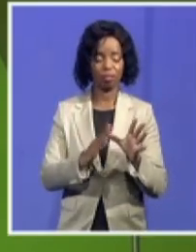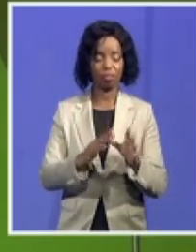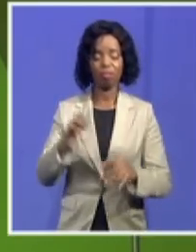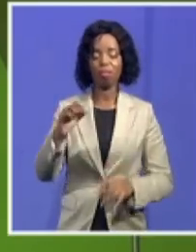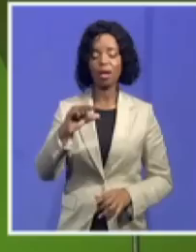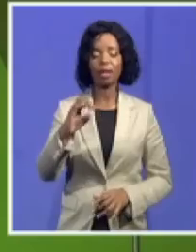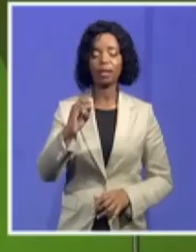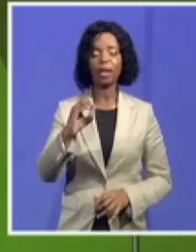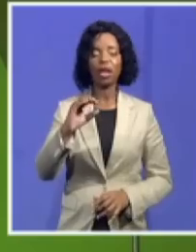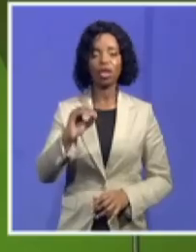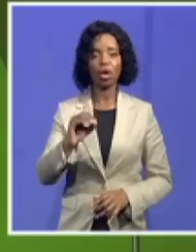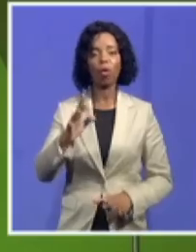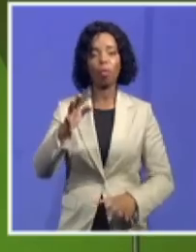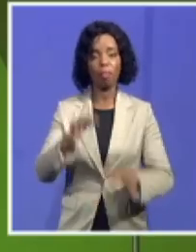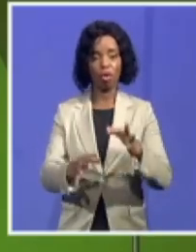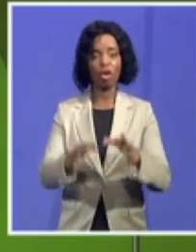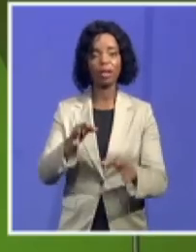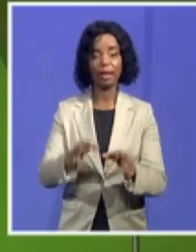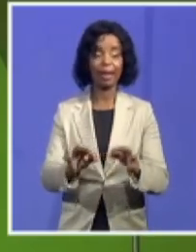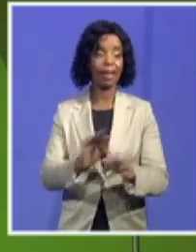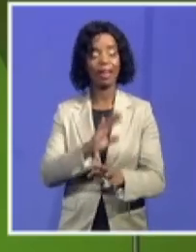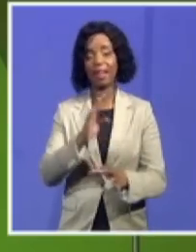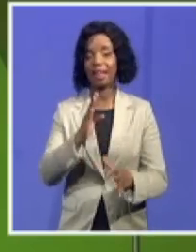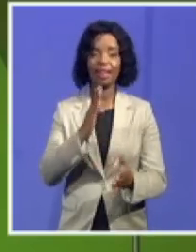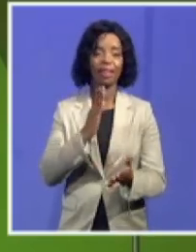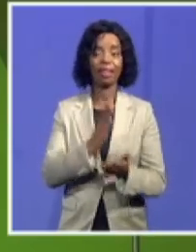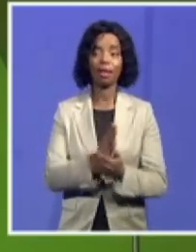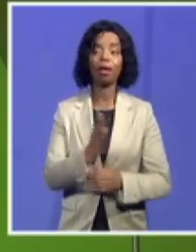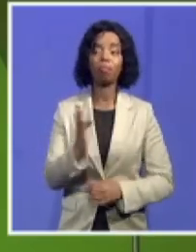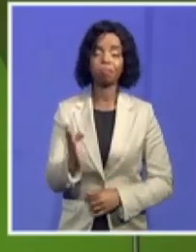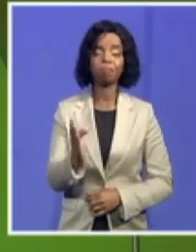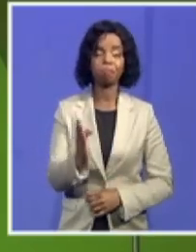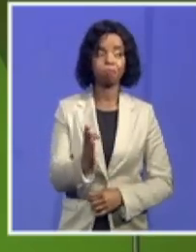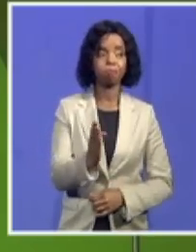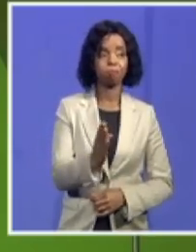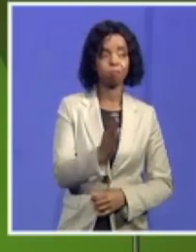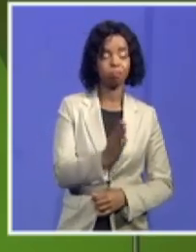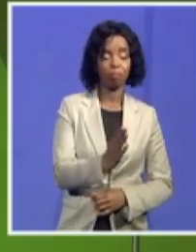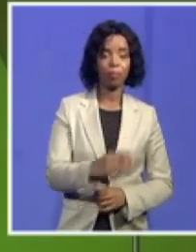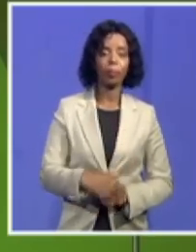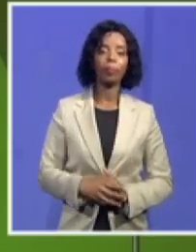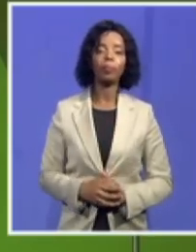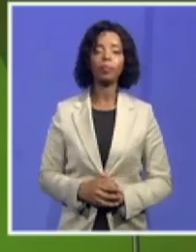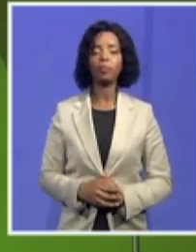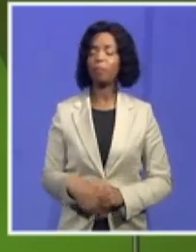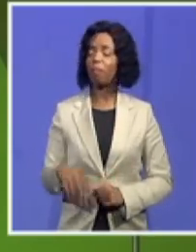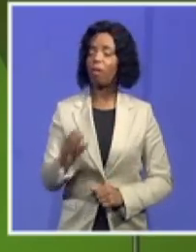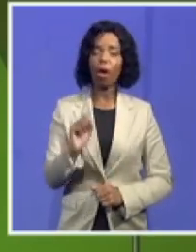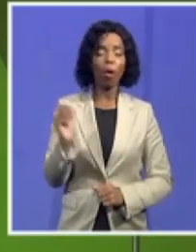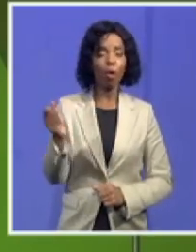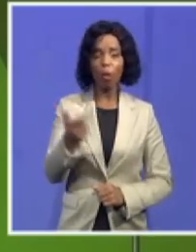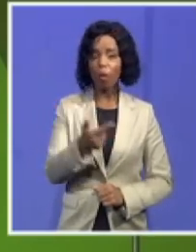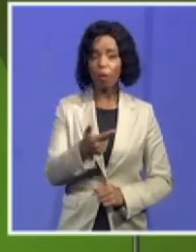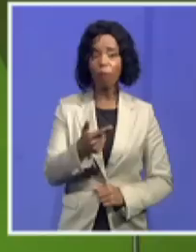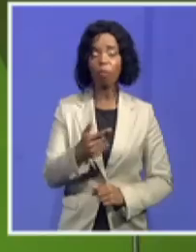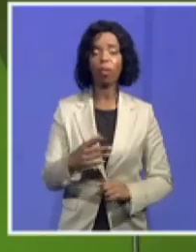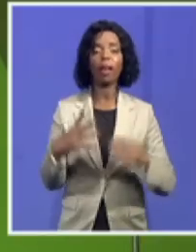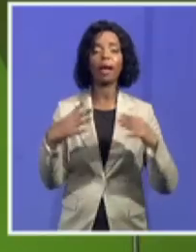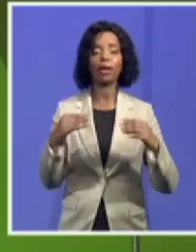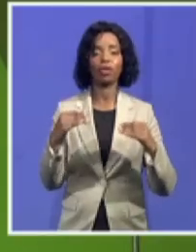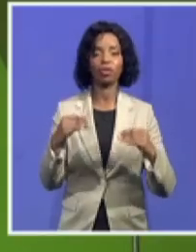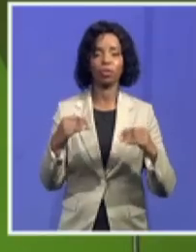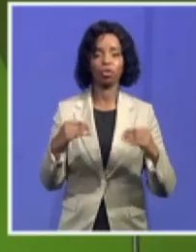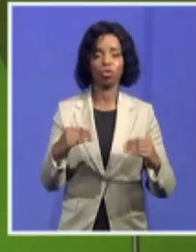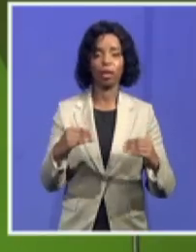that abound. Like all other industries, the pandemic caused significant